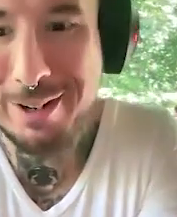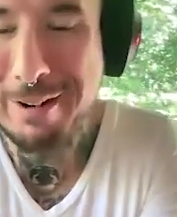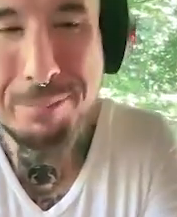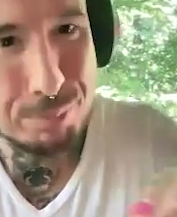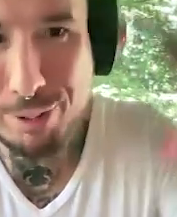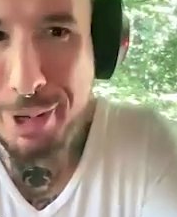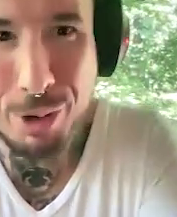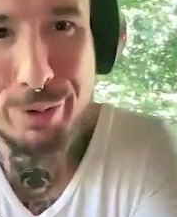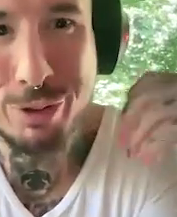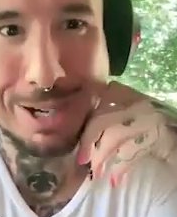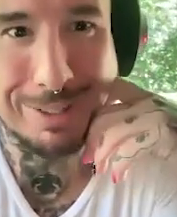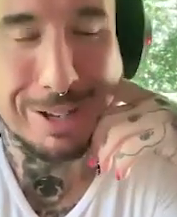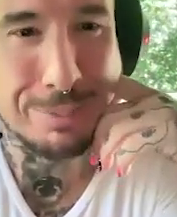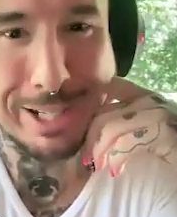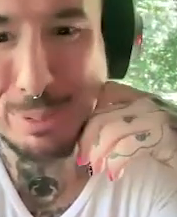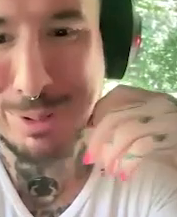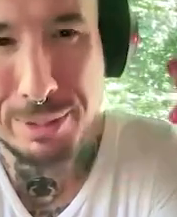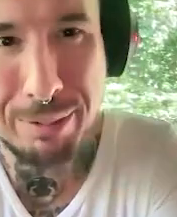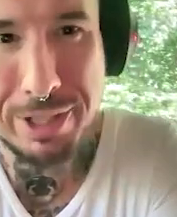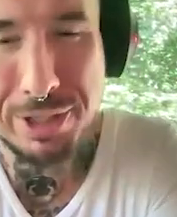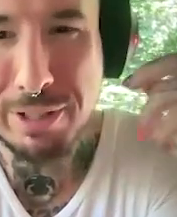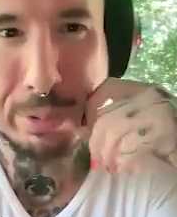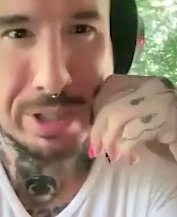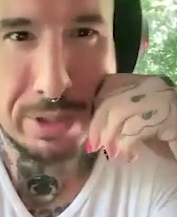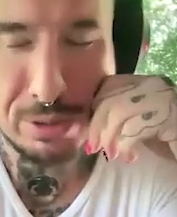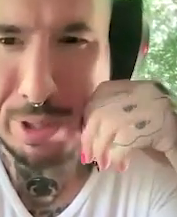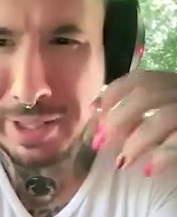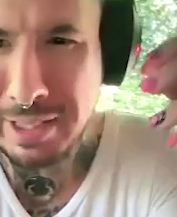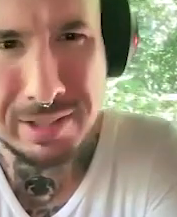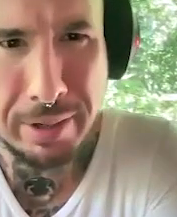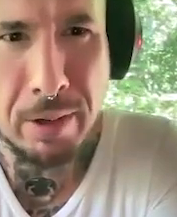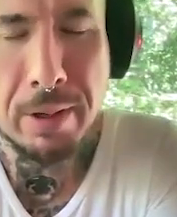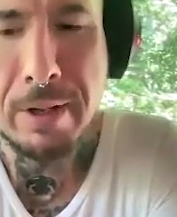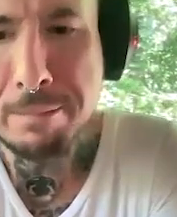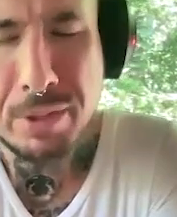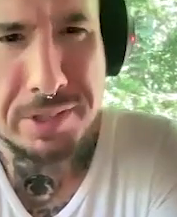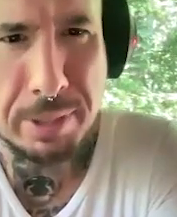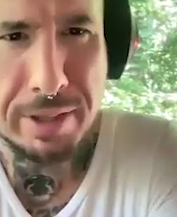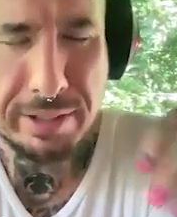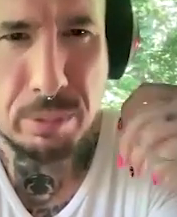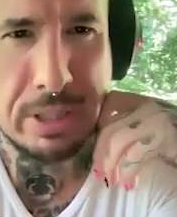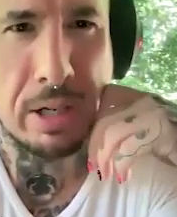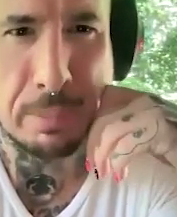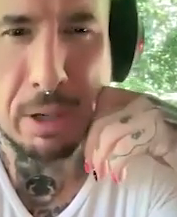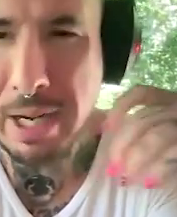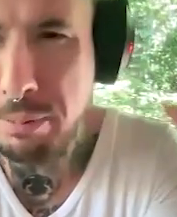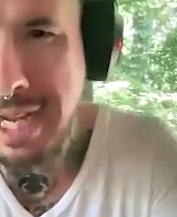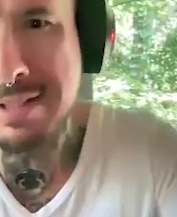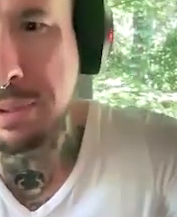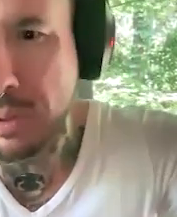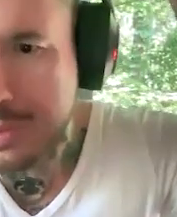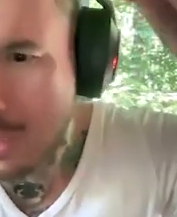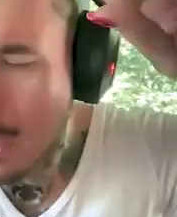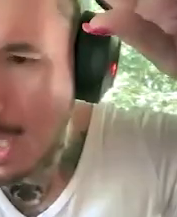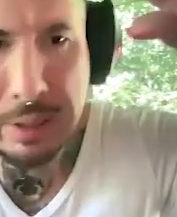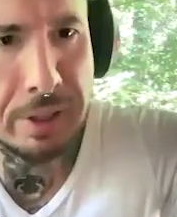want to share broad overview of my life and my experience, but I want to share a specific story that gets to the heart of some of the things that we talked about, right? We